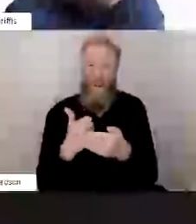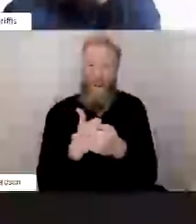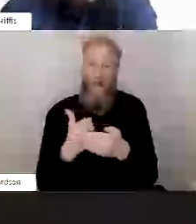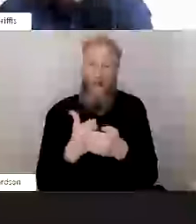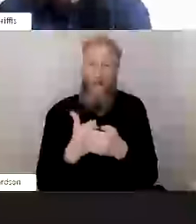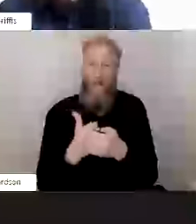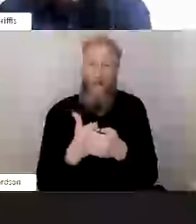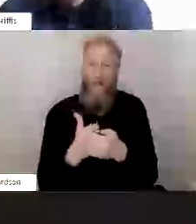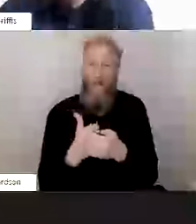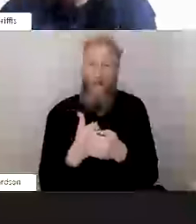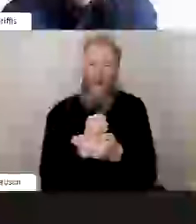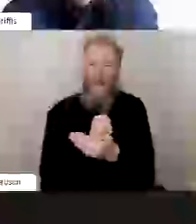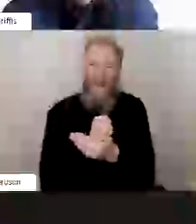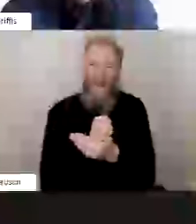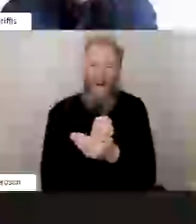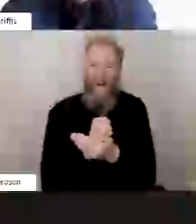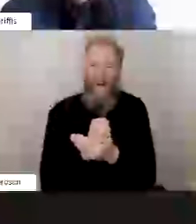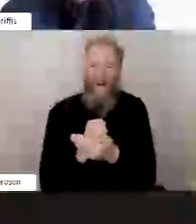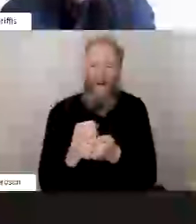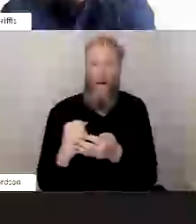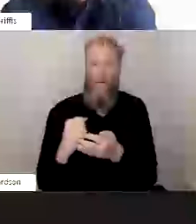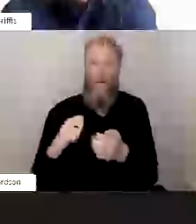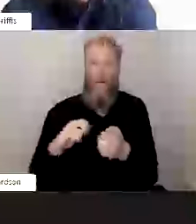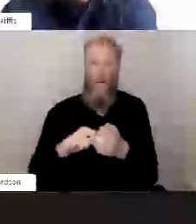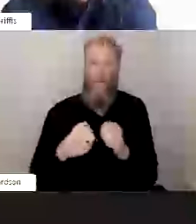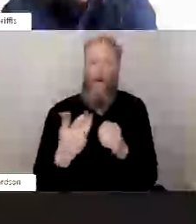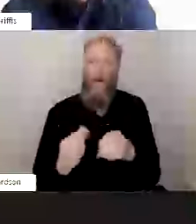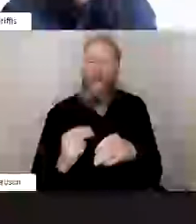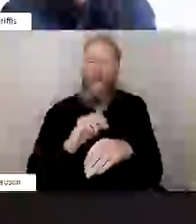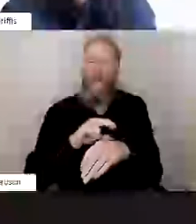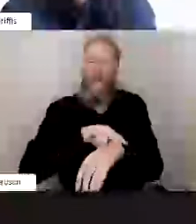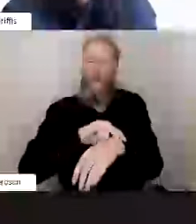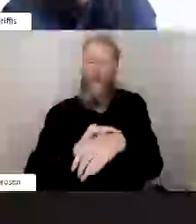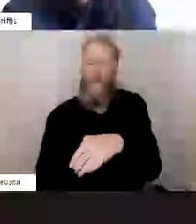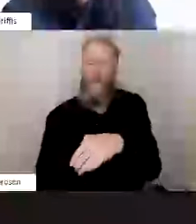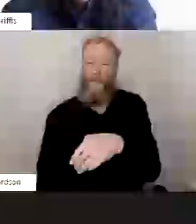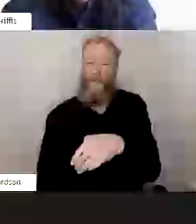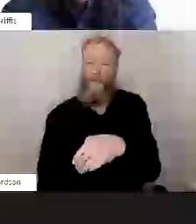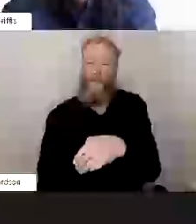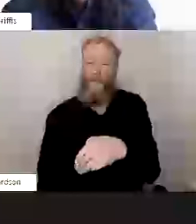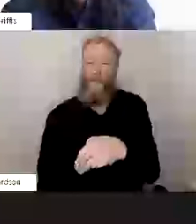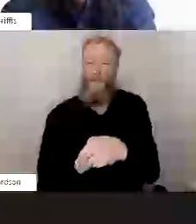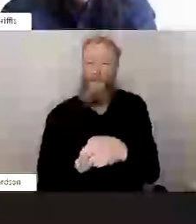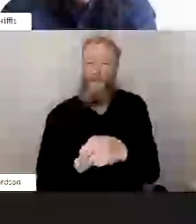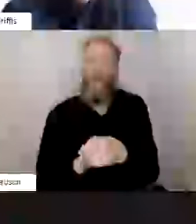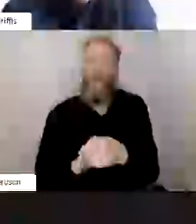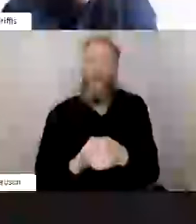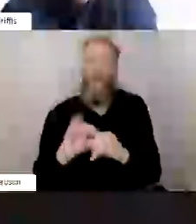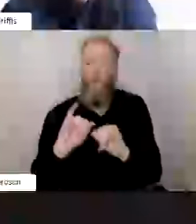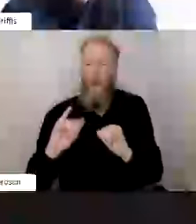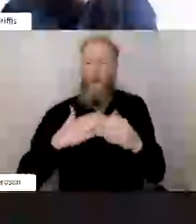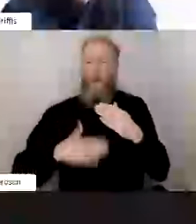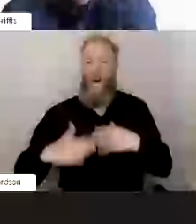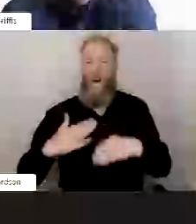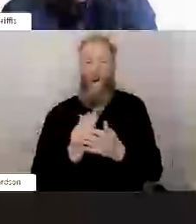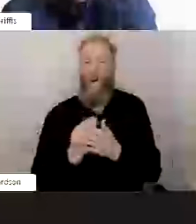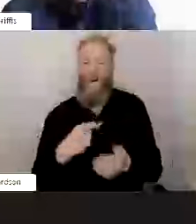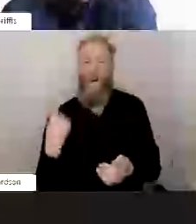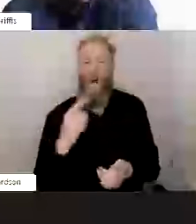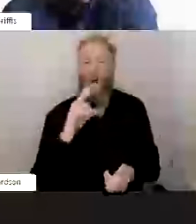number of the cases we deal with are related to police treatment of our young people, and some